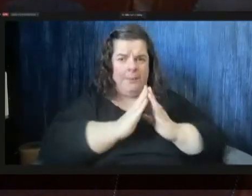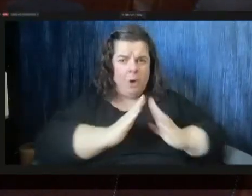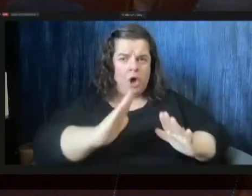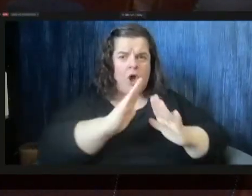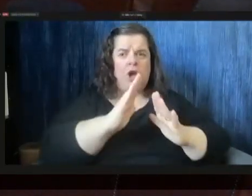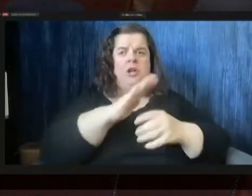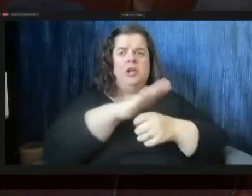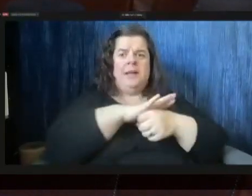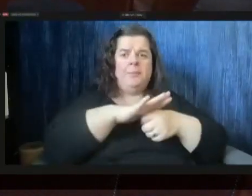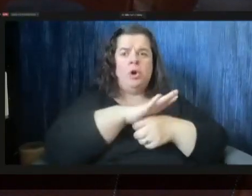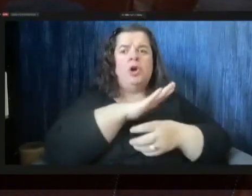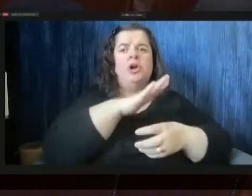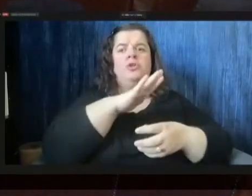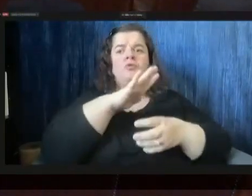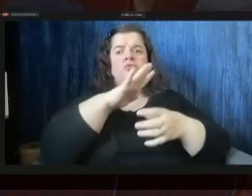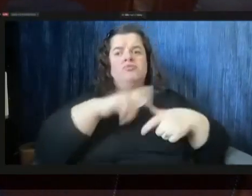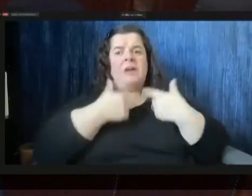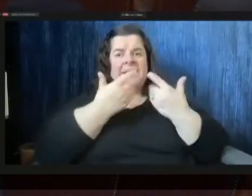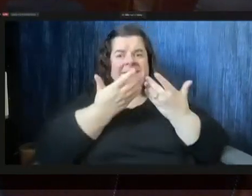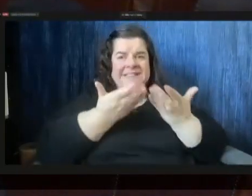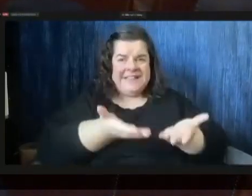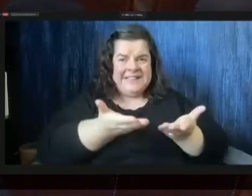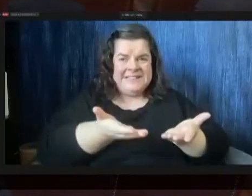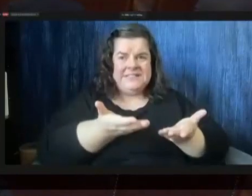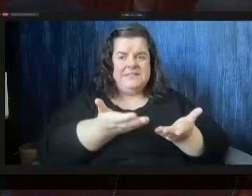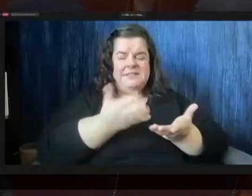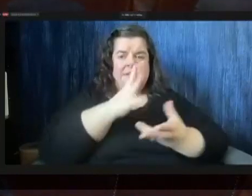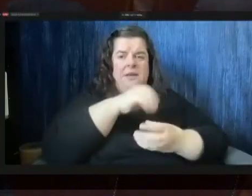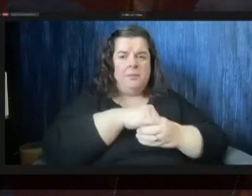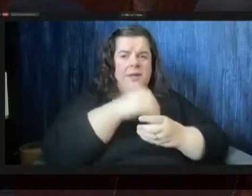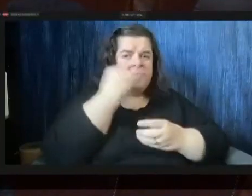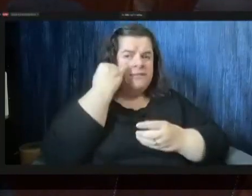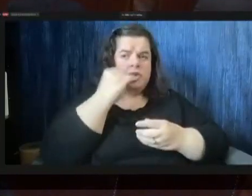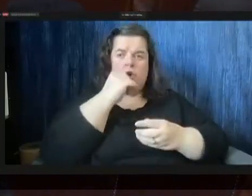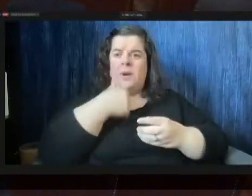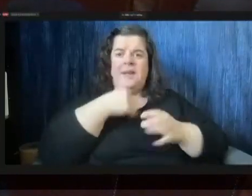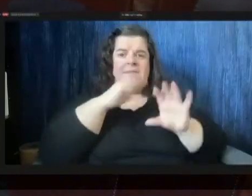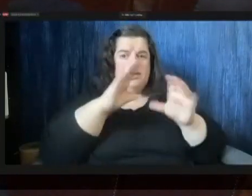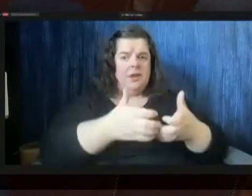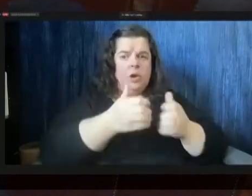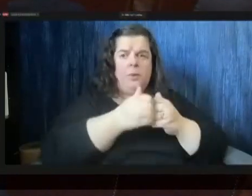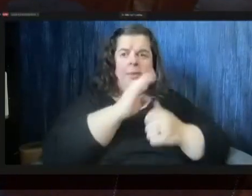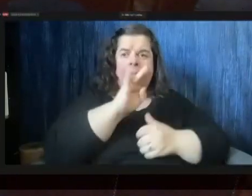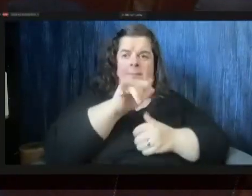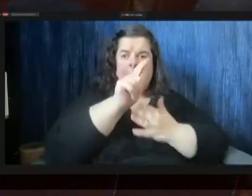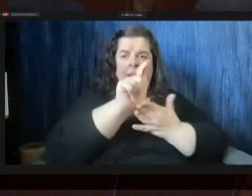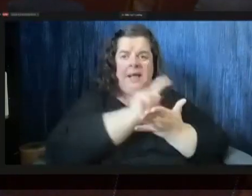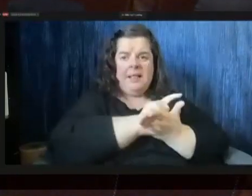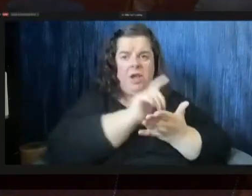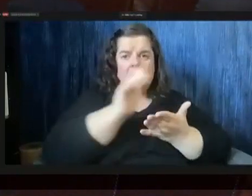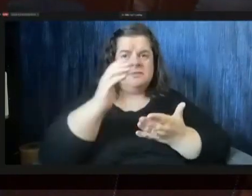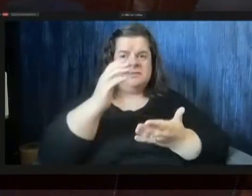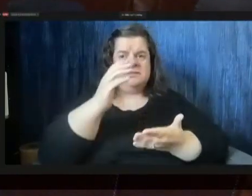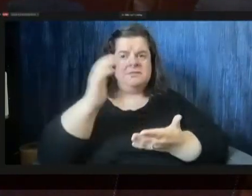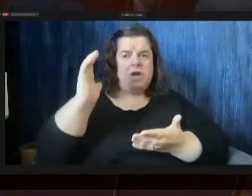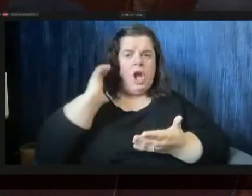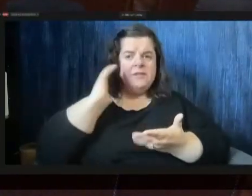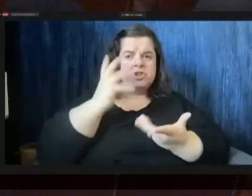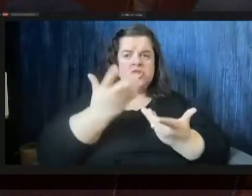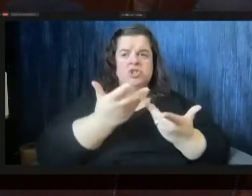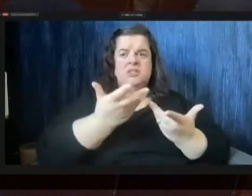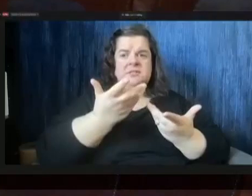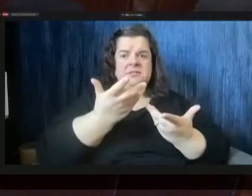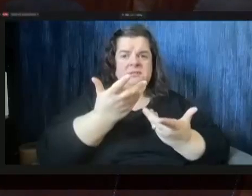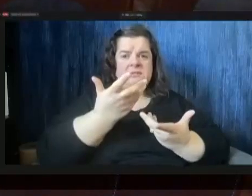if you don't have an organization that's got officers, bylaws, meetings? You're just going to have a lot of people running